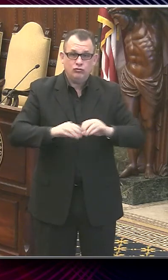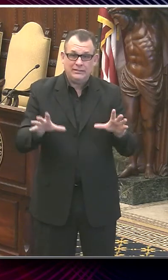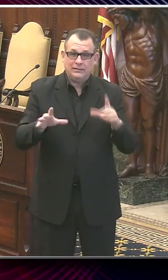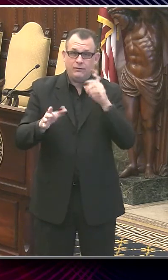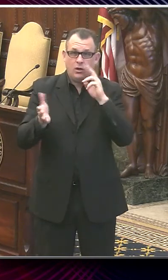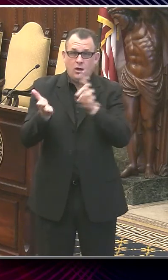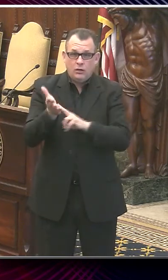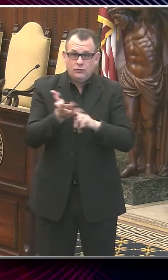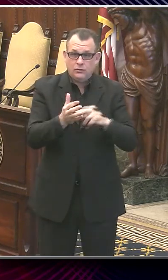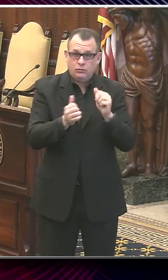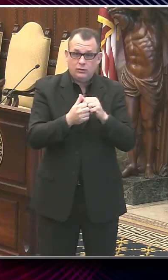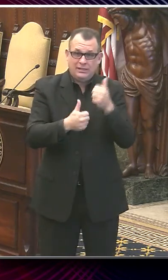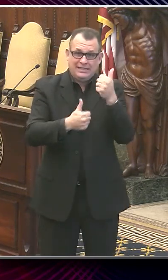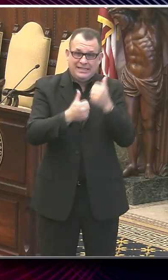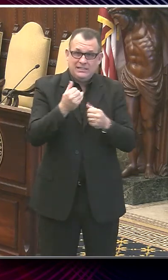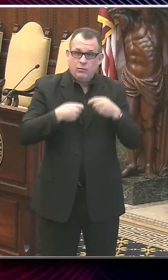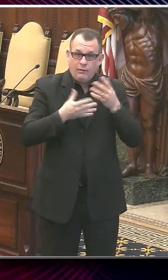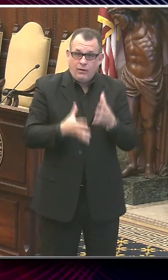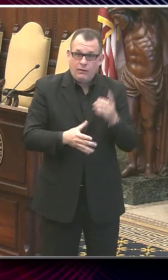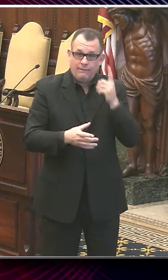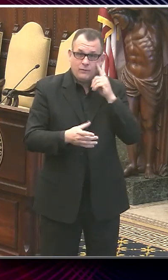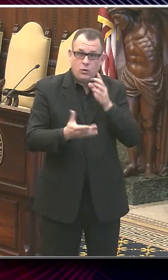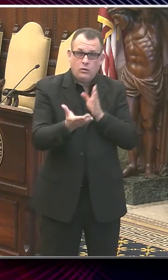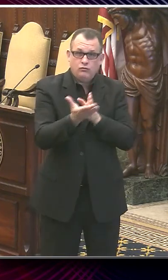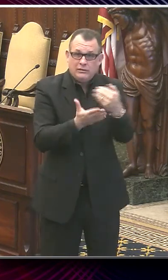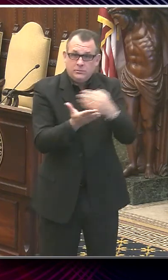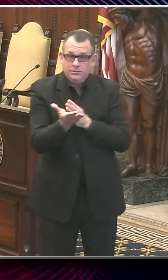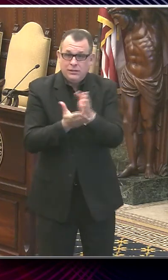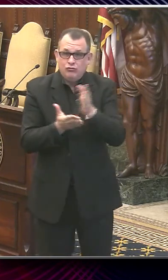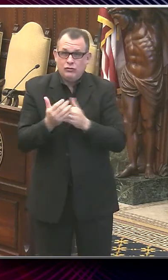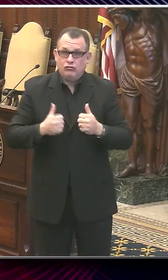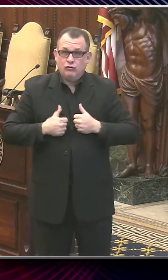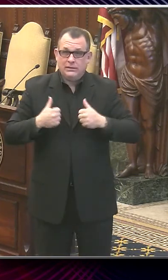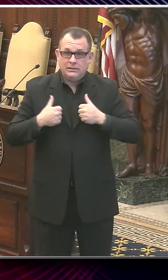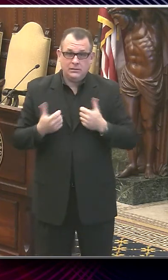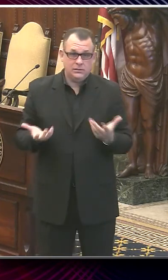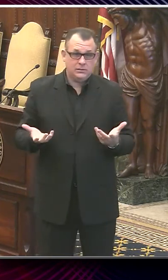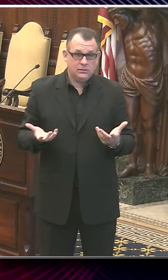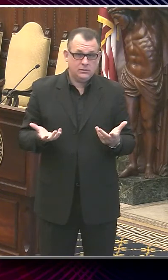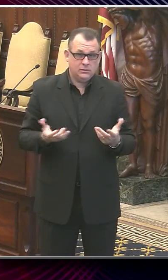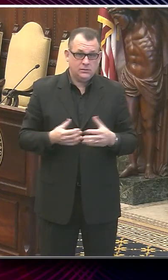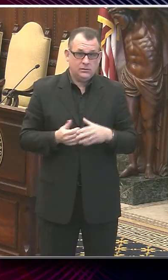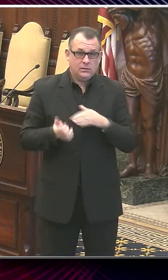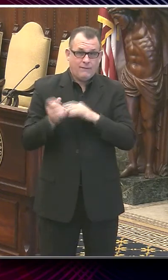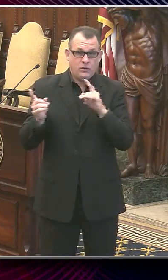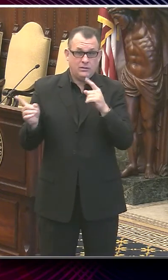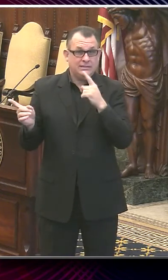for transparency? So the process is